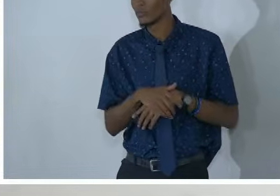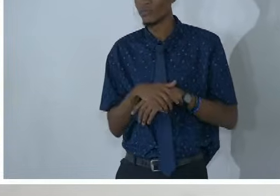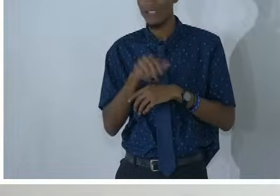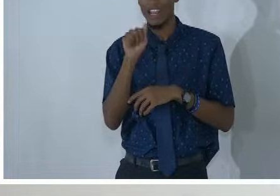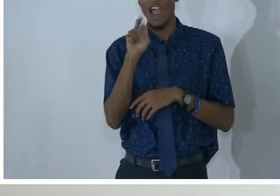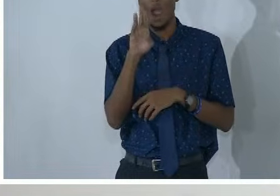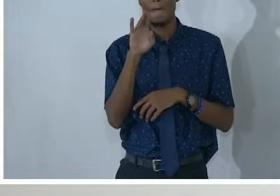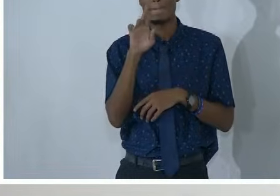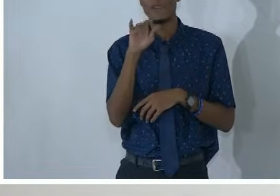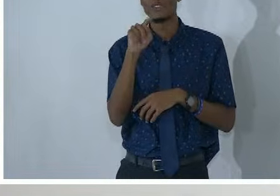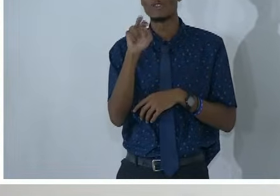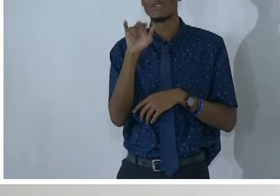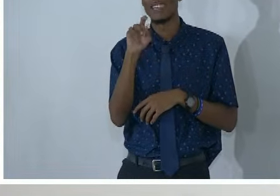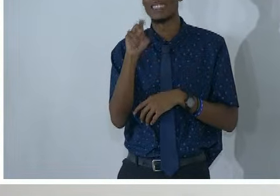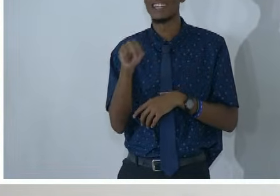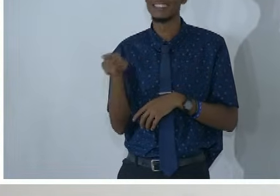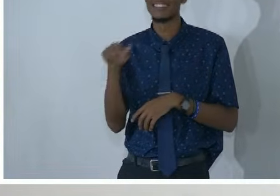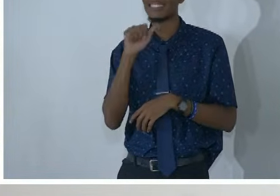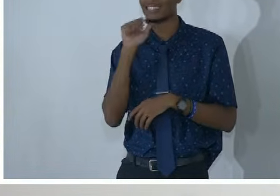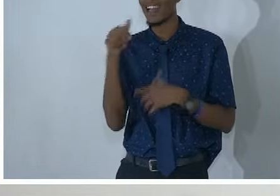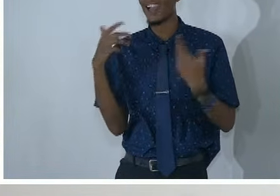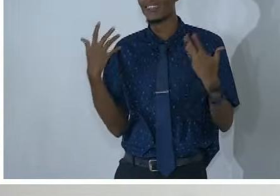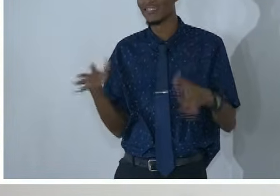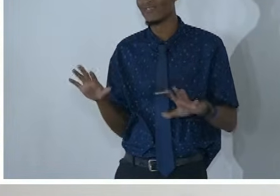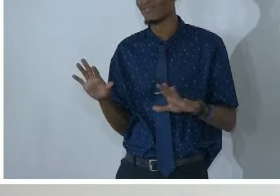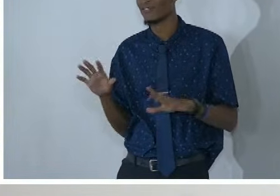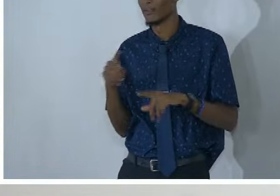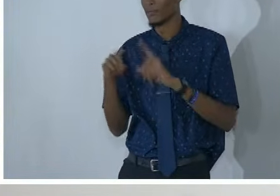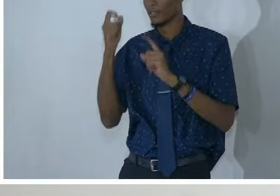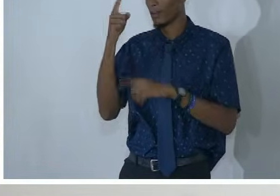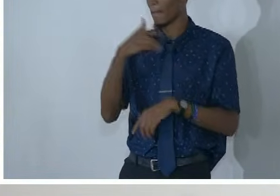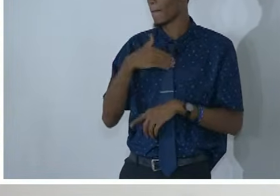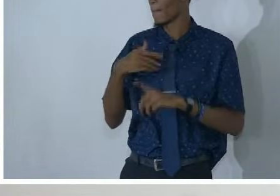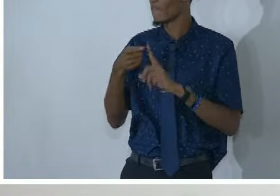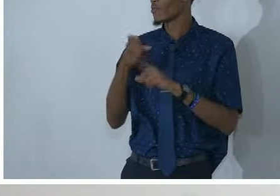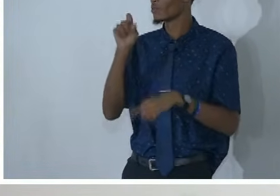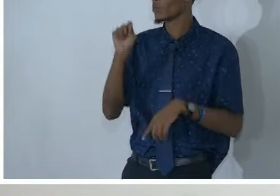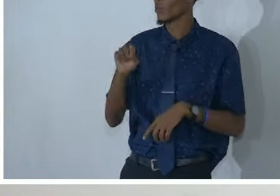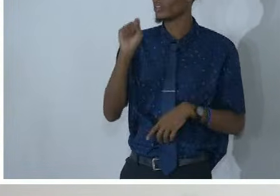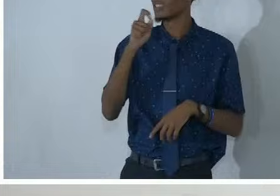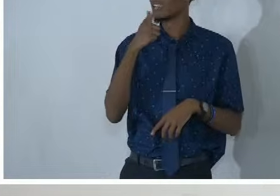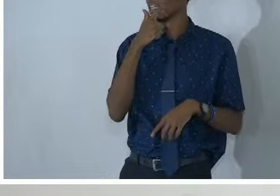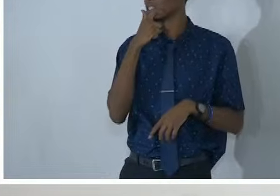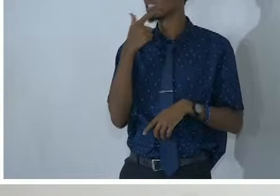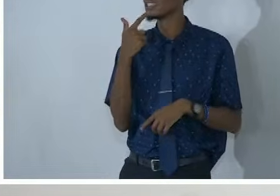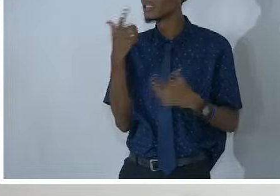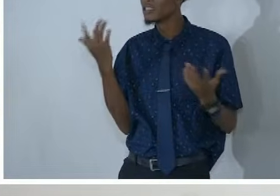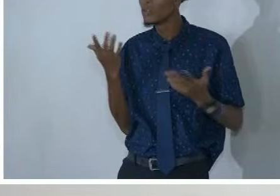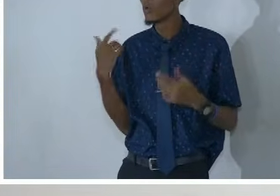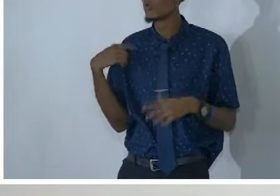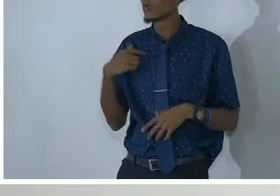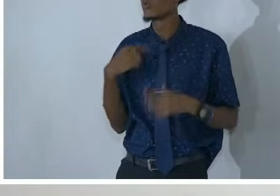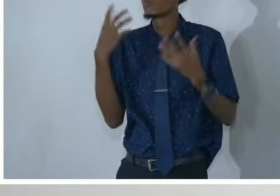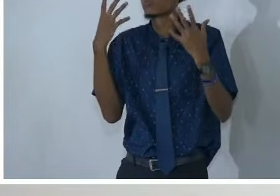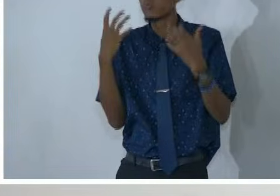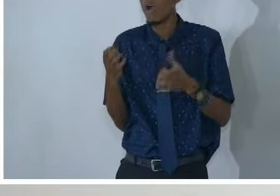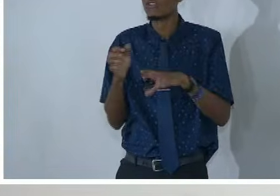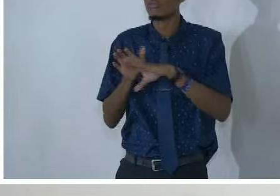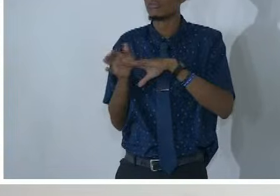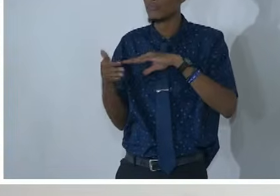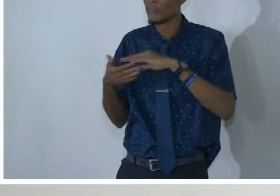not taken off, but as the member from South St. Andrew says, we really want Jamaica to be